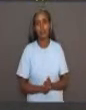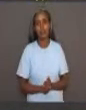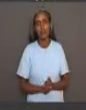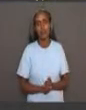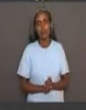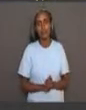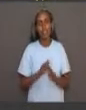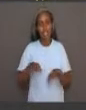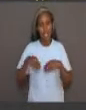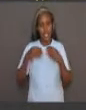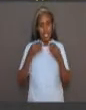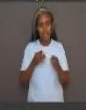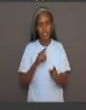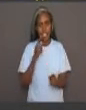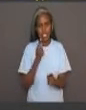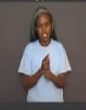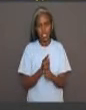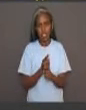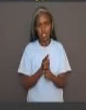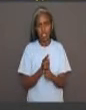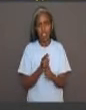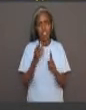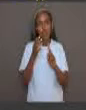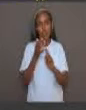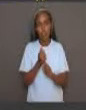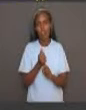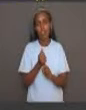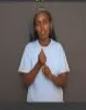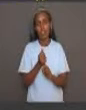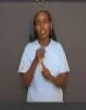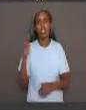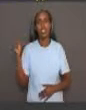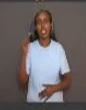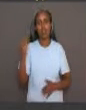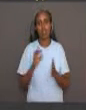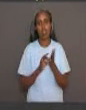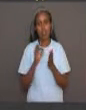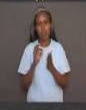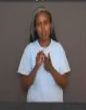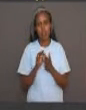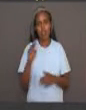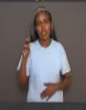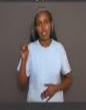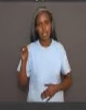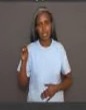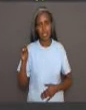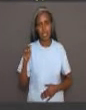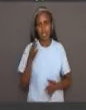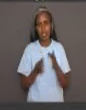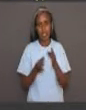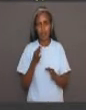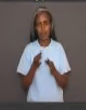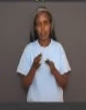For a given assertion involving a natural number n,